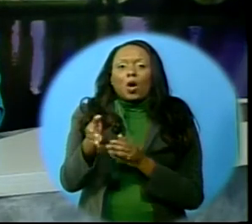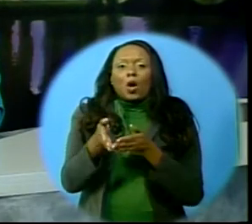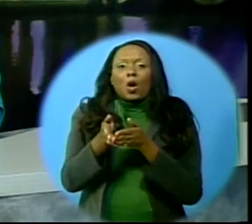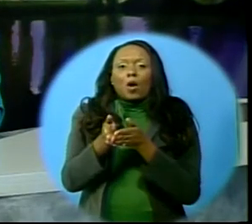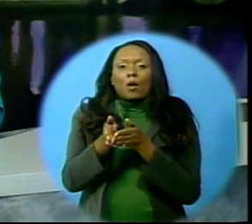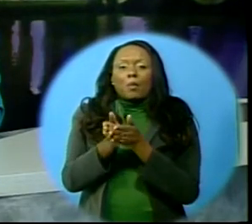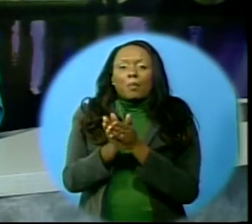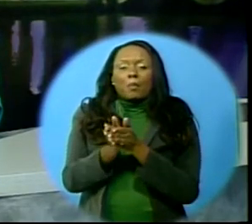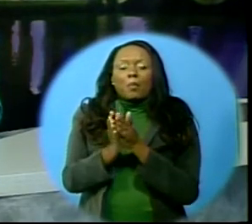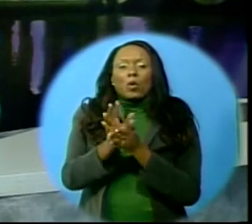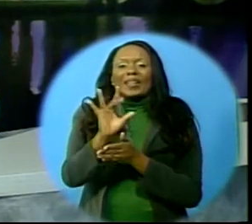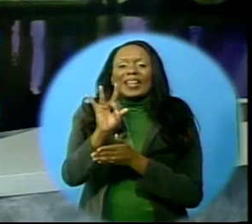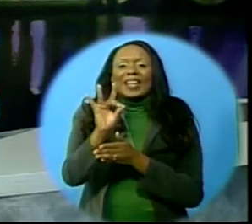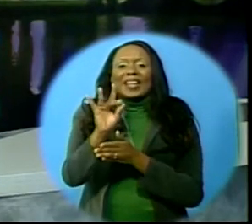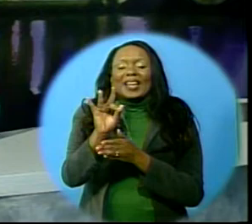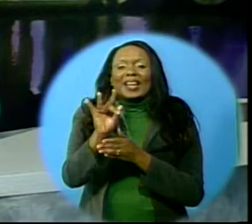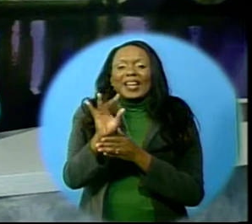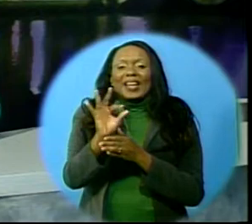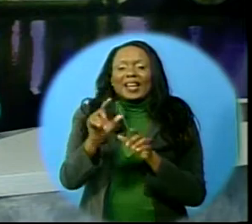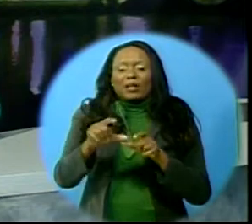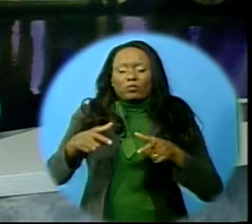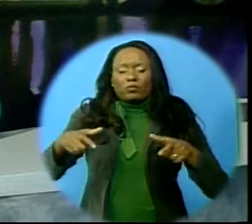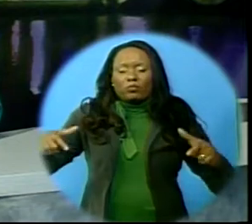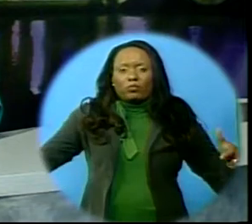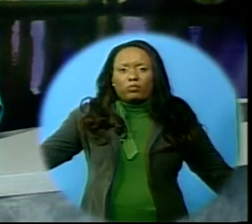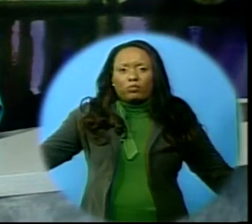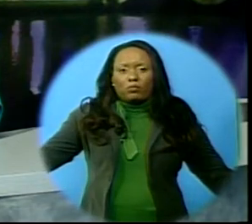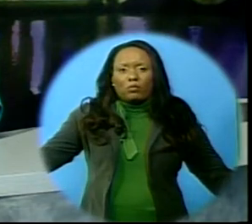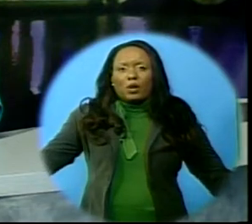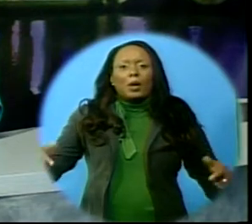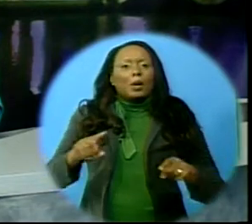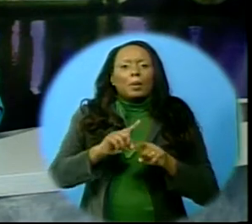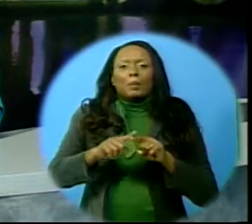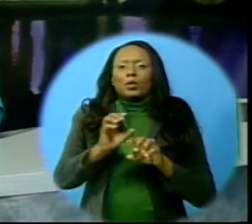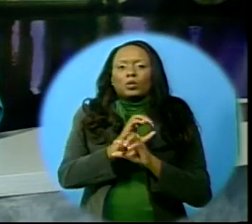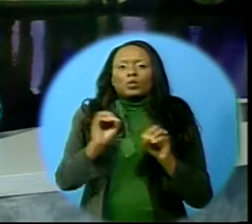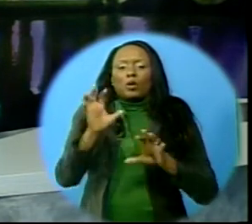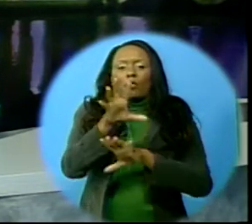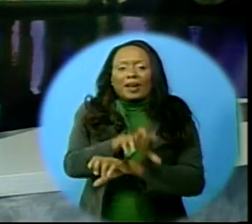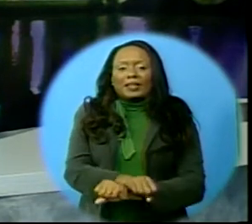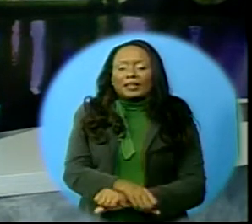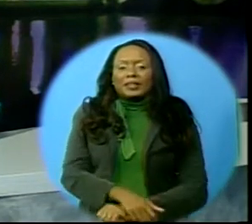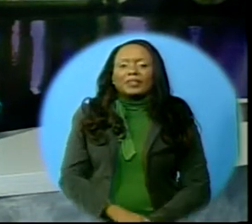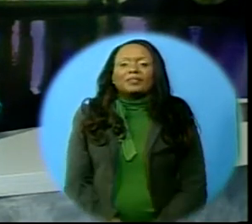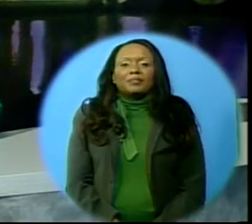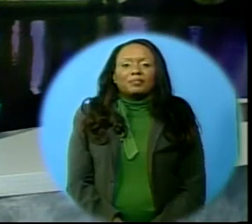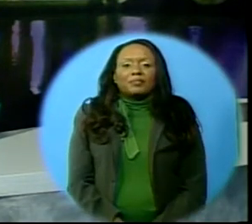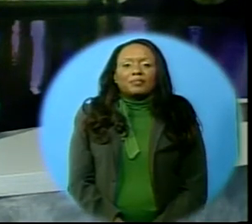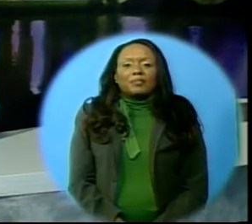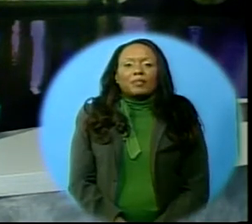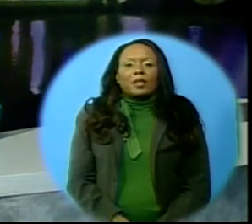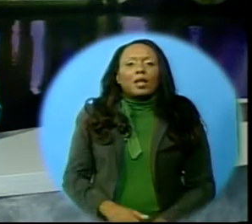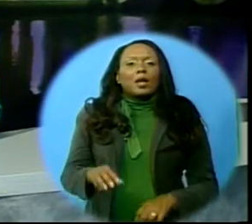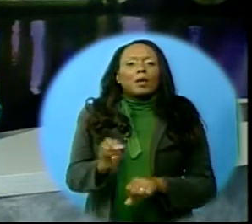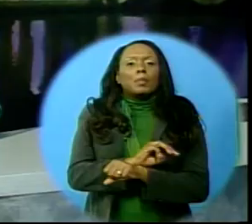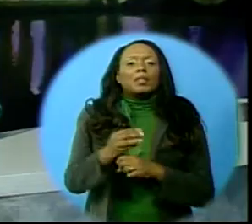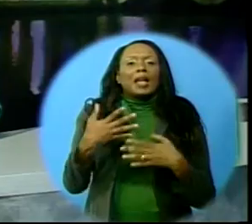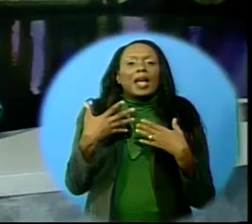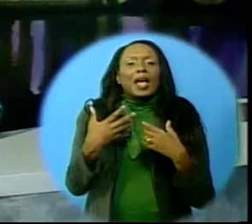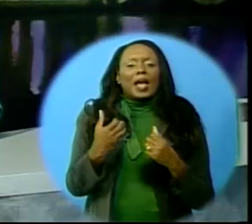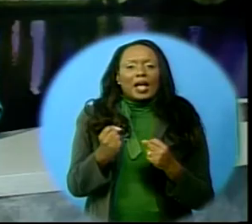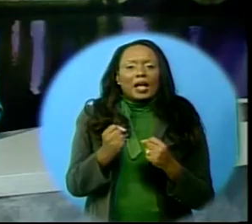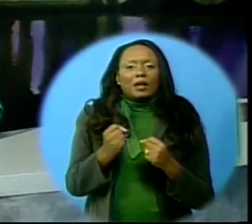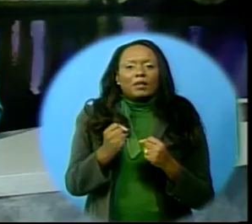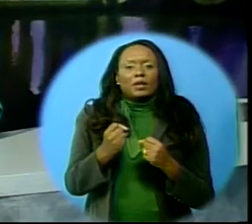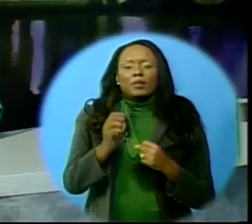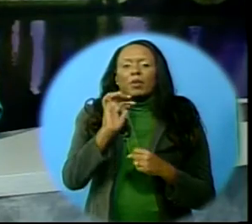also seized. No arrests were made. The Ministry of Health has made a correction to the chikungunya statistics